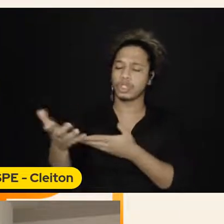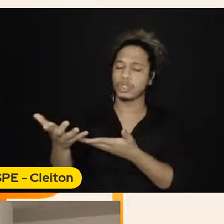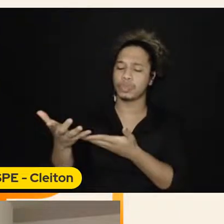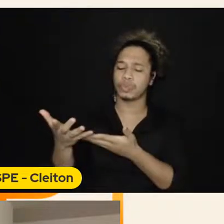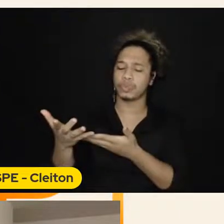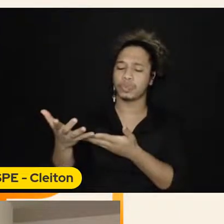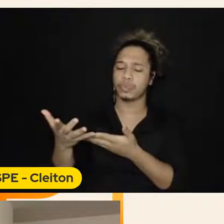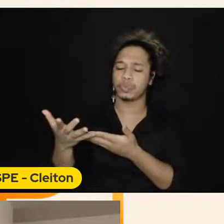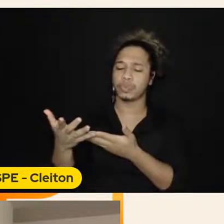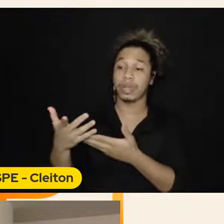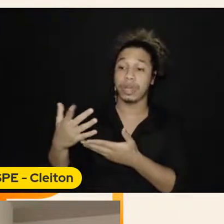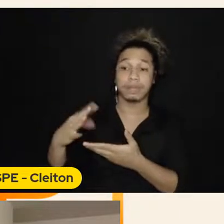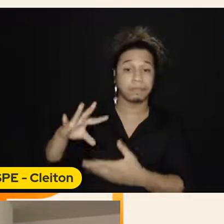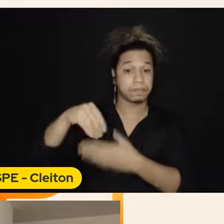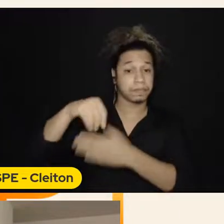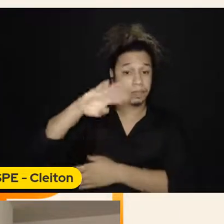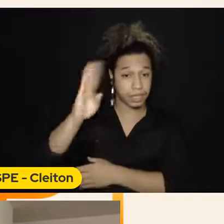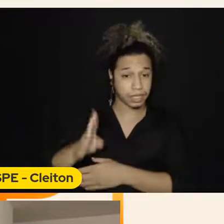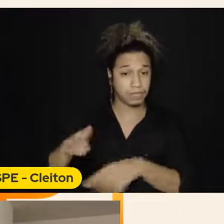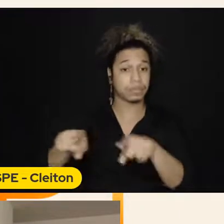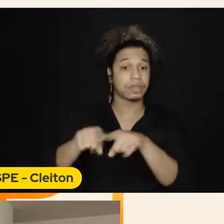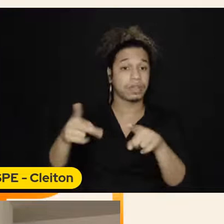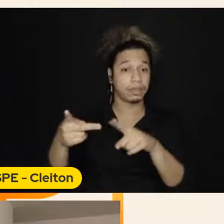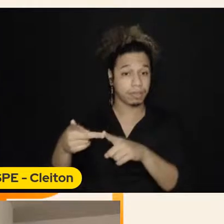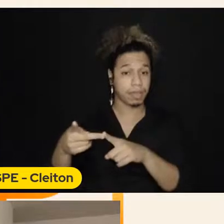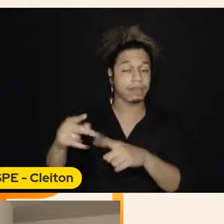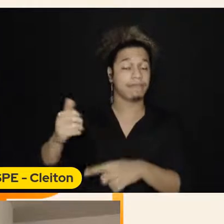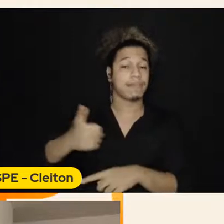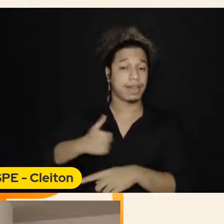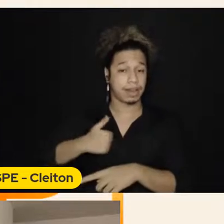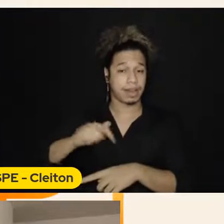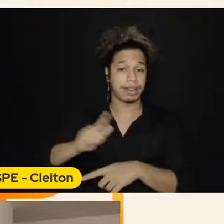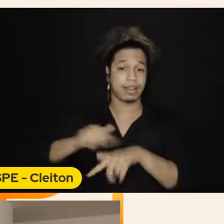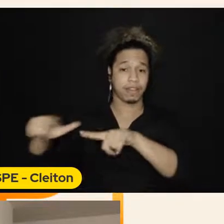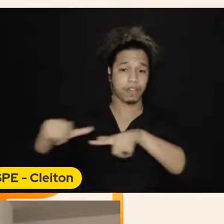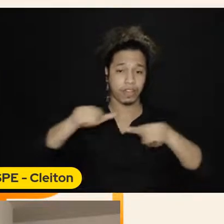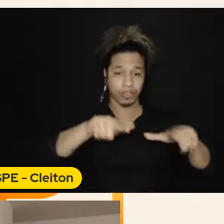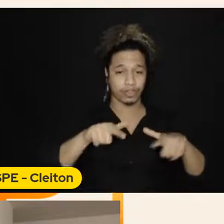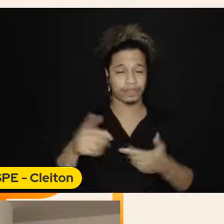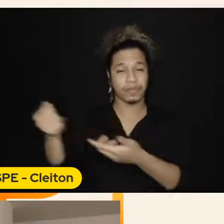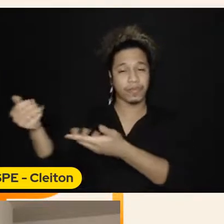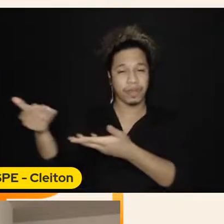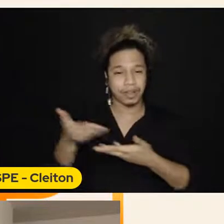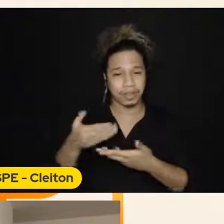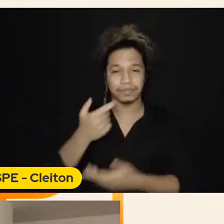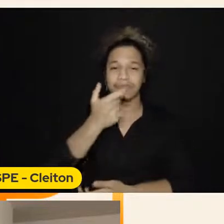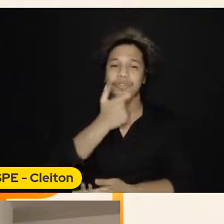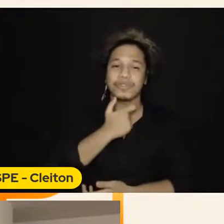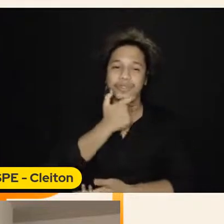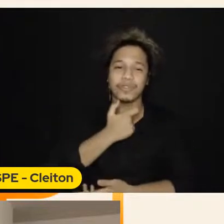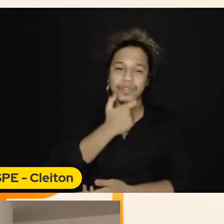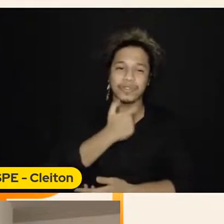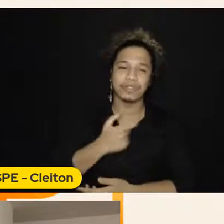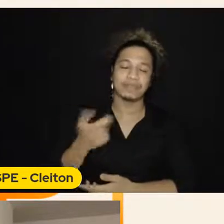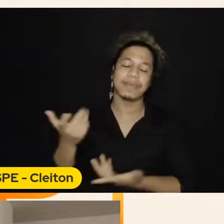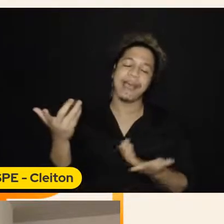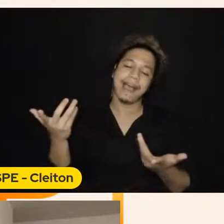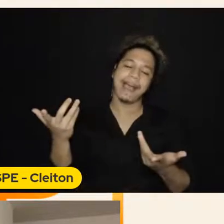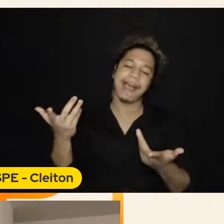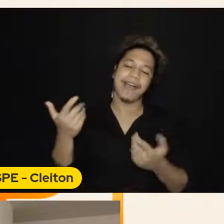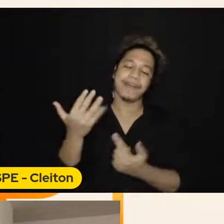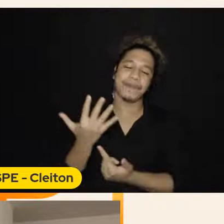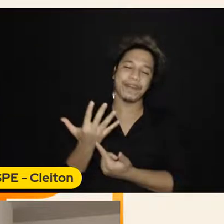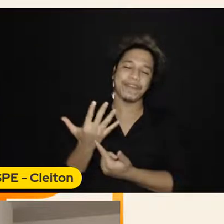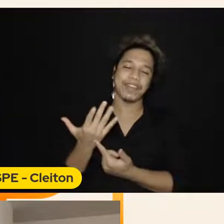in Brazil and also in Canada. So welcome, Jonathan, to close our